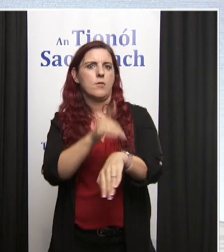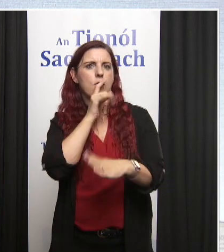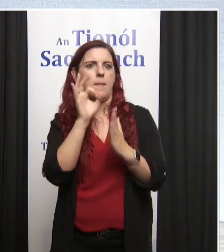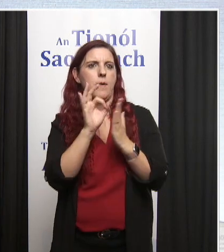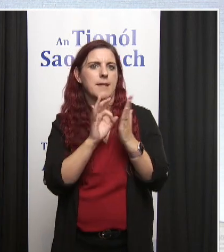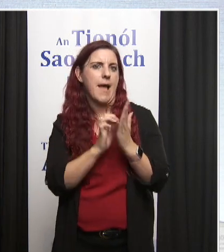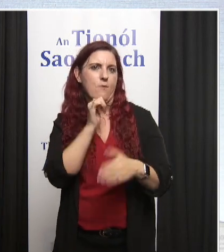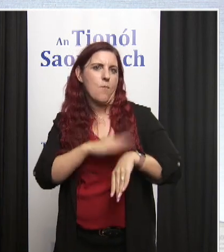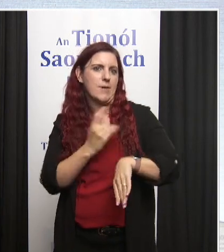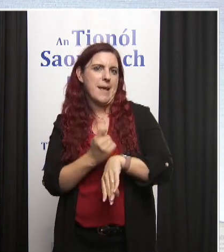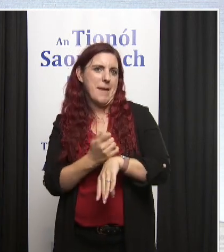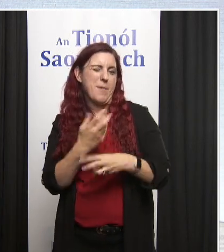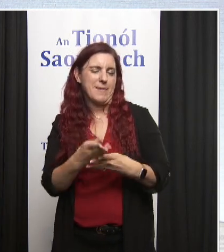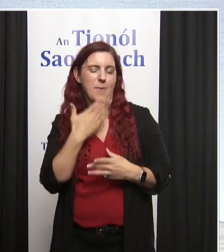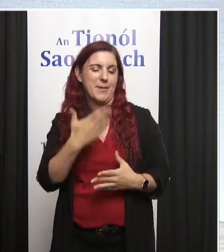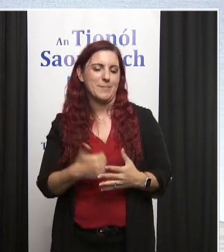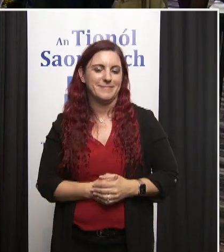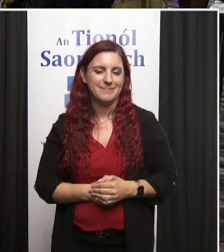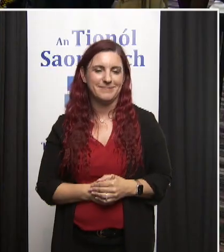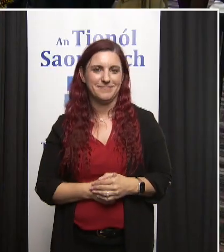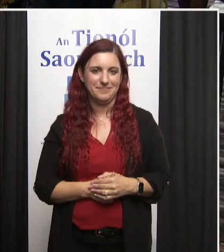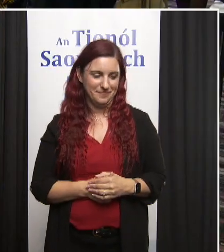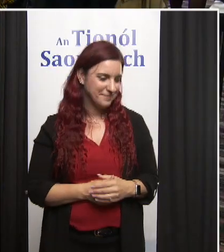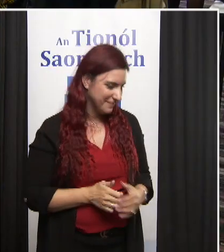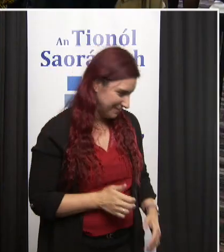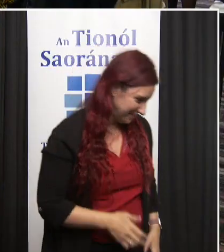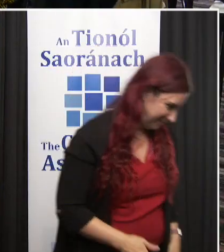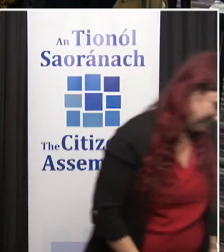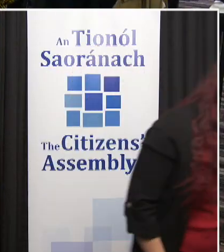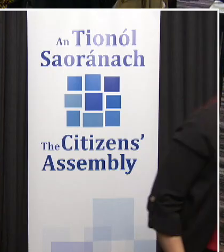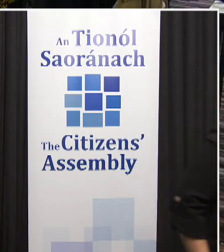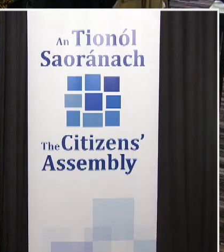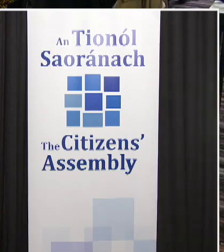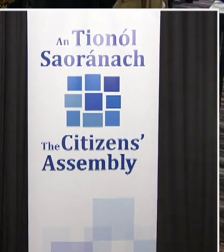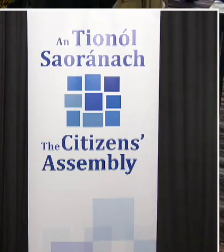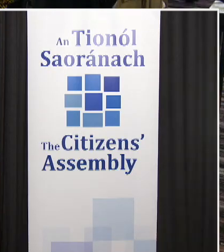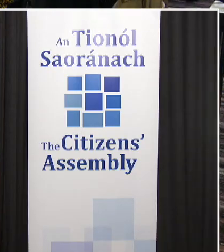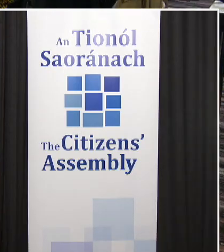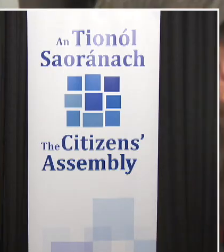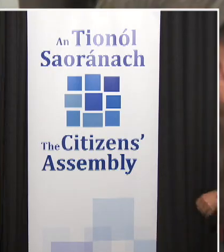have no more time. Brilliant. So I hope that's okay for everybody. Thanks, Janice.